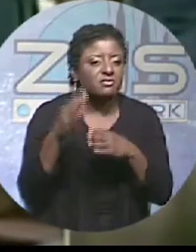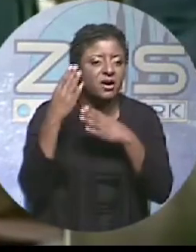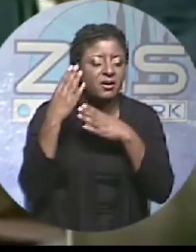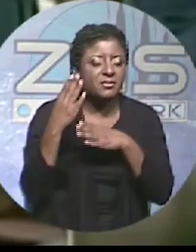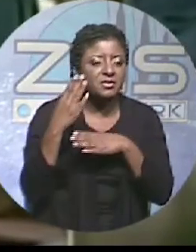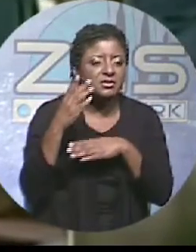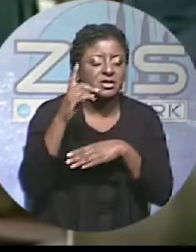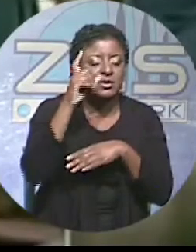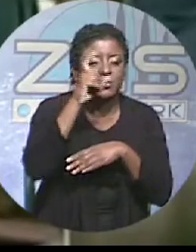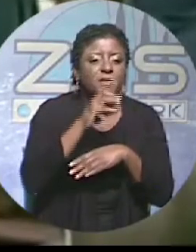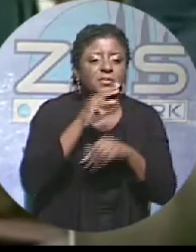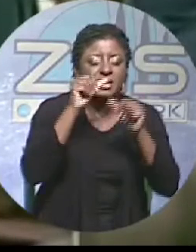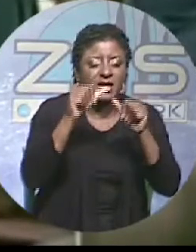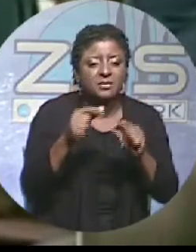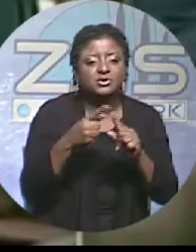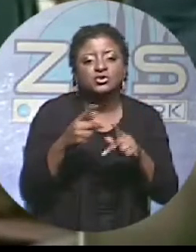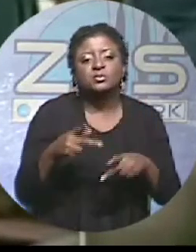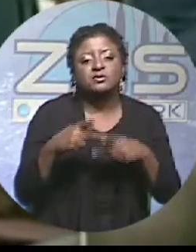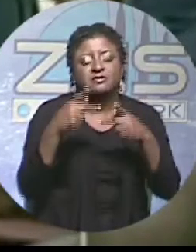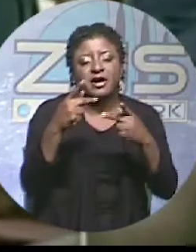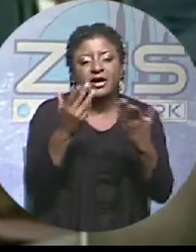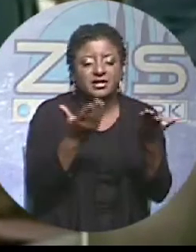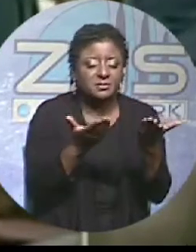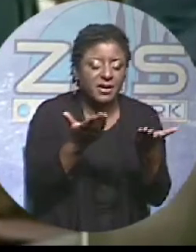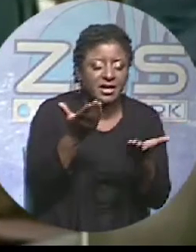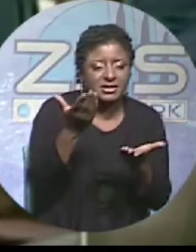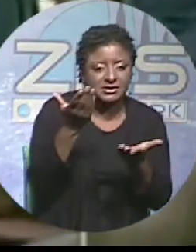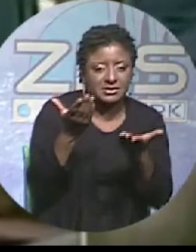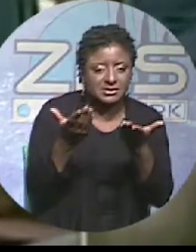would be able to provide the necessary balance